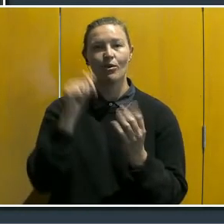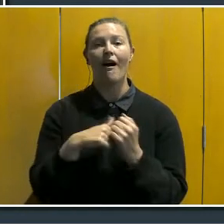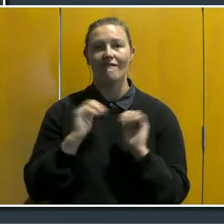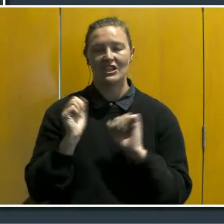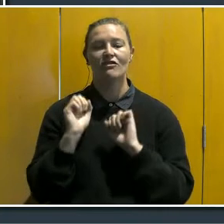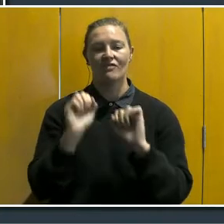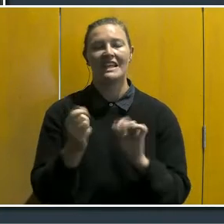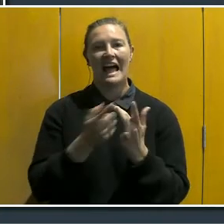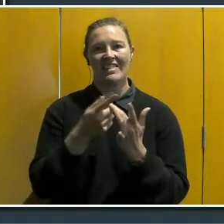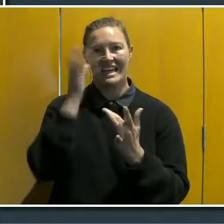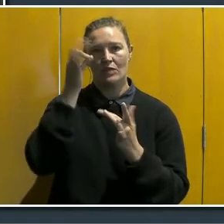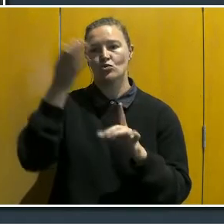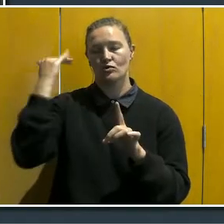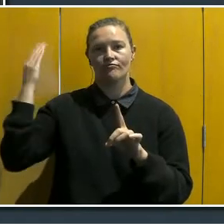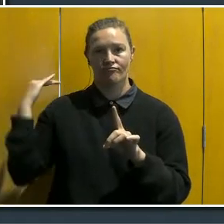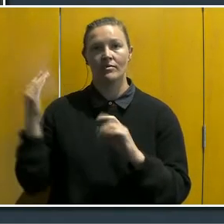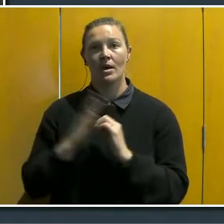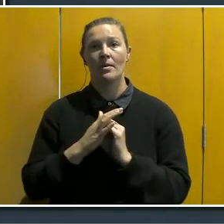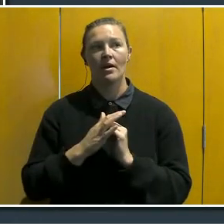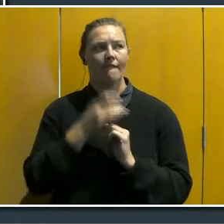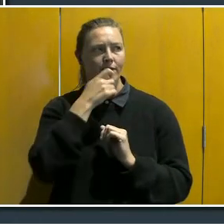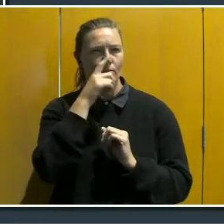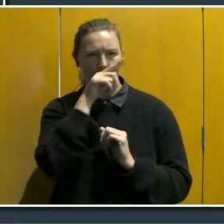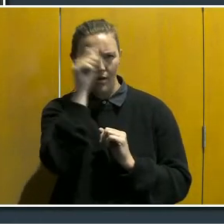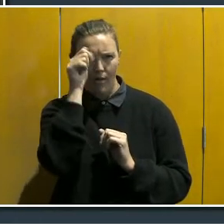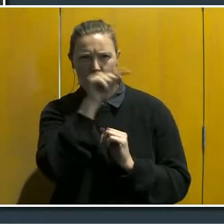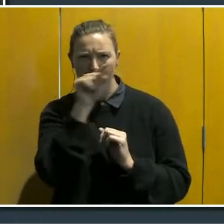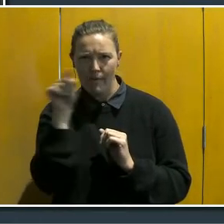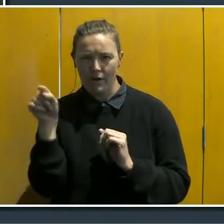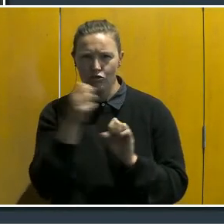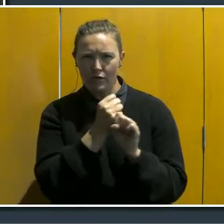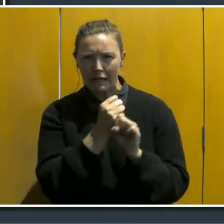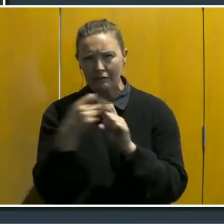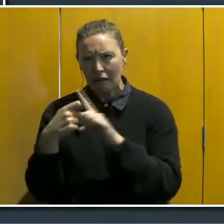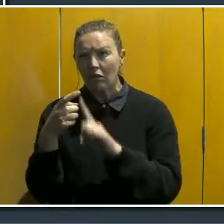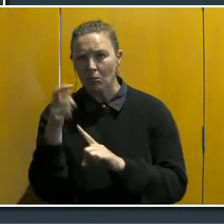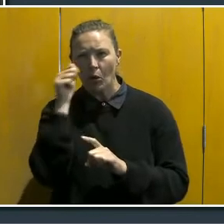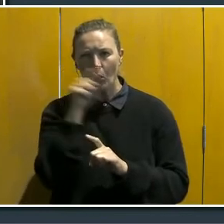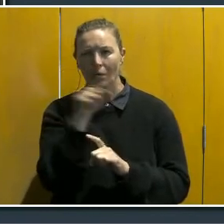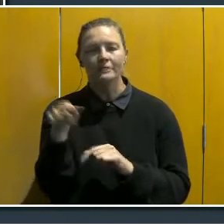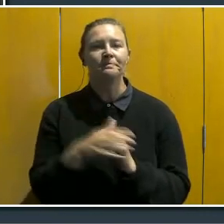to other council meetings, so there's only a couple of familiar faces. Greg, Keith.